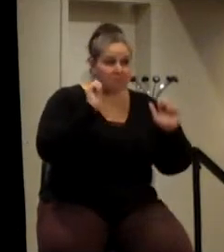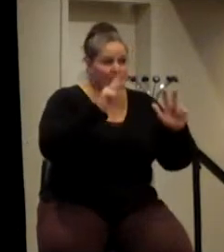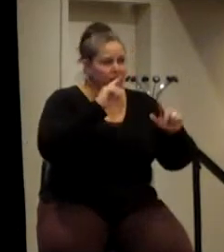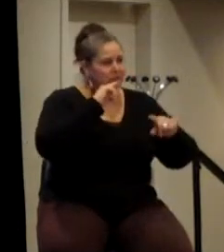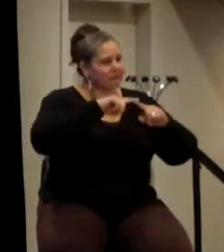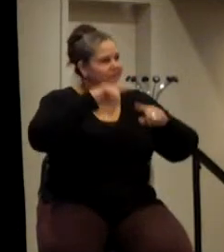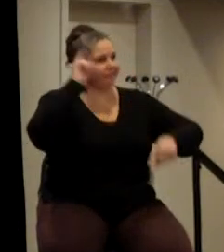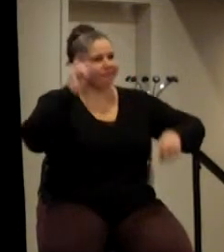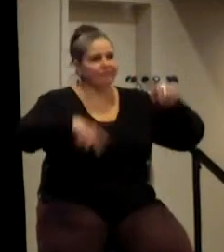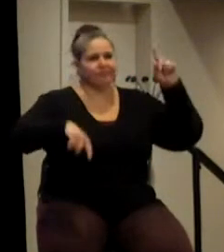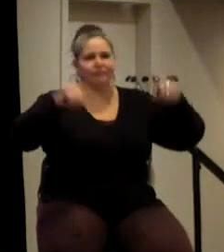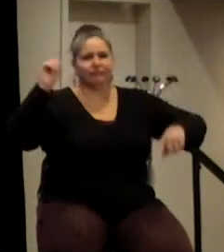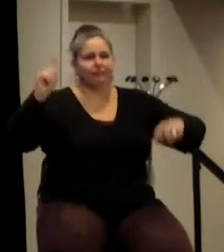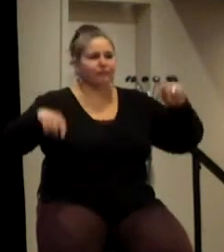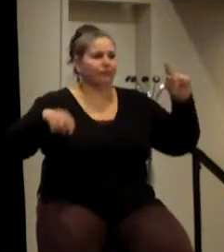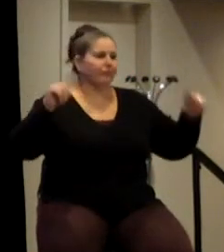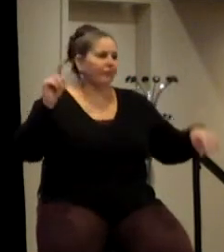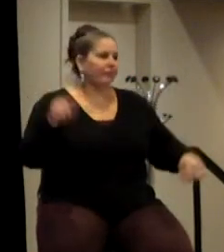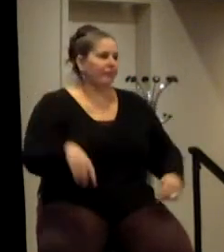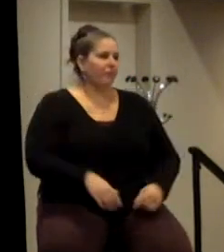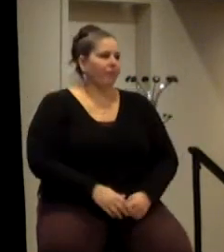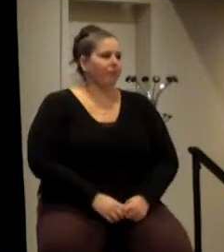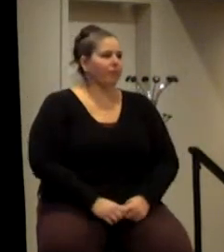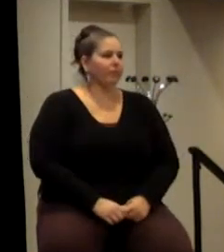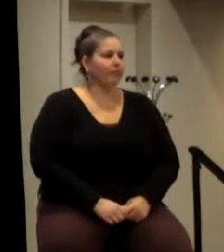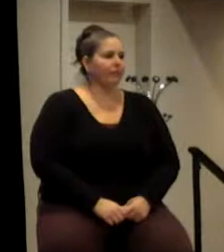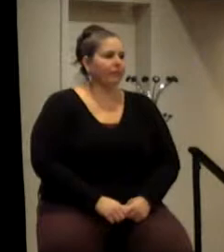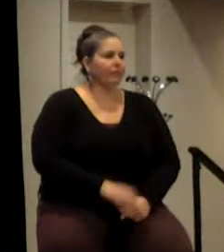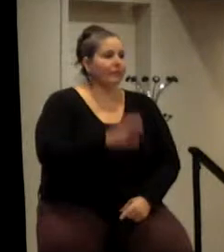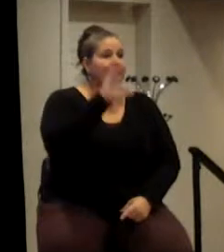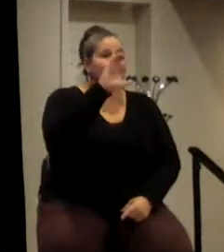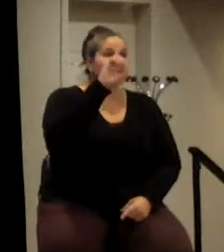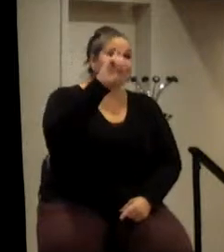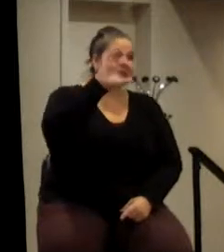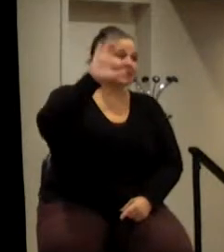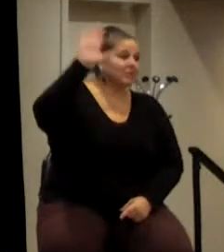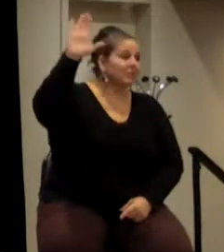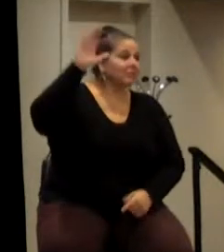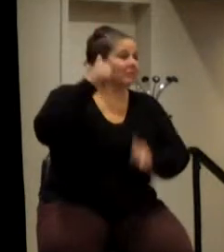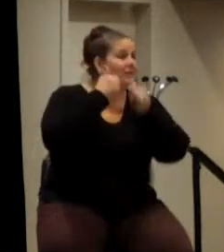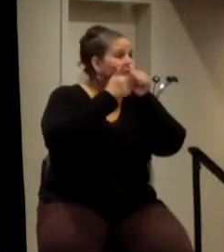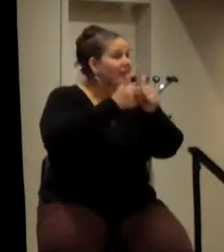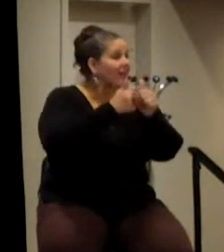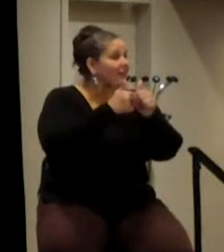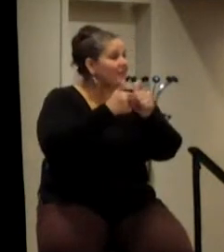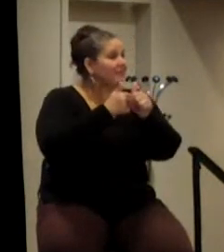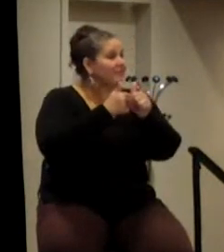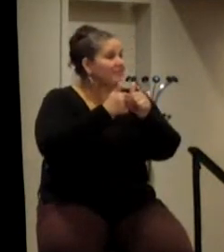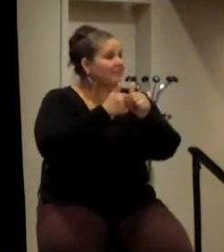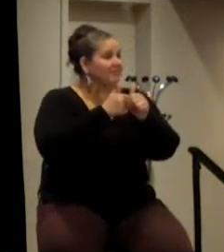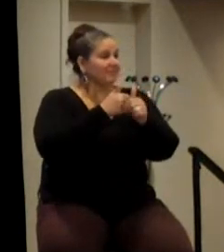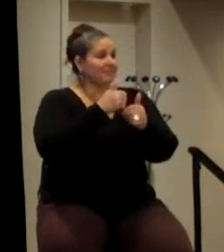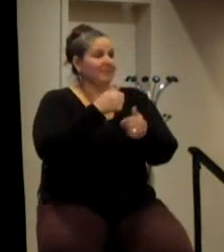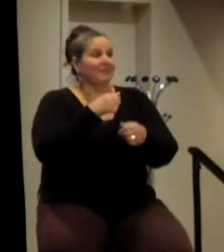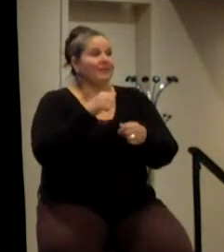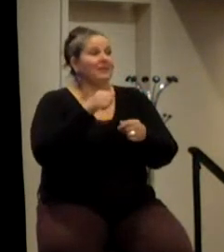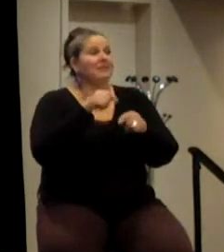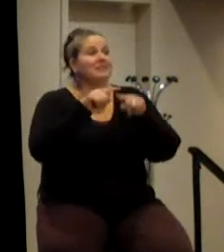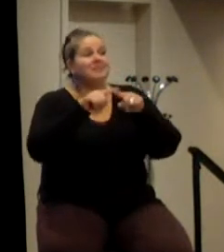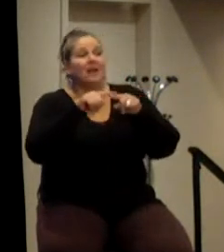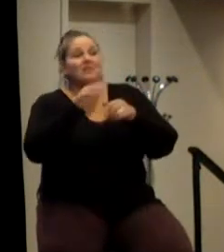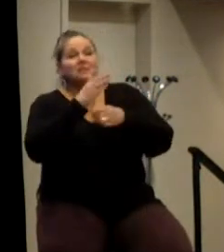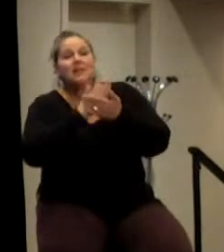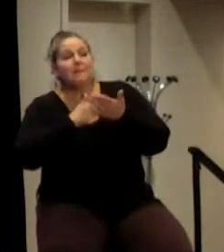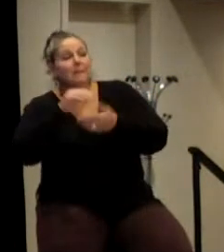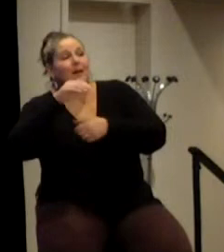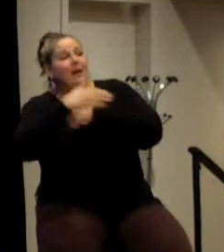week. There's parts of this country that kids literally just haven't gone back to school. And so in our